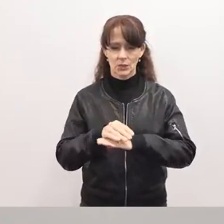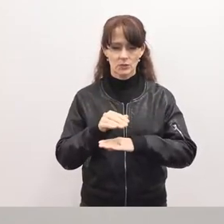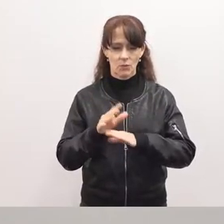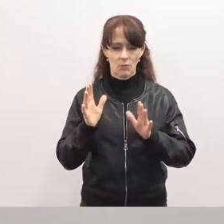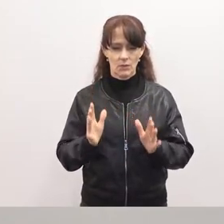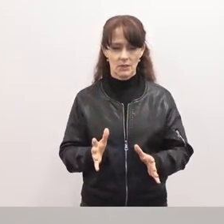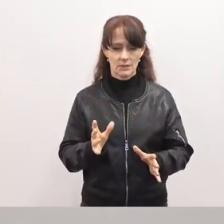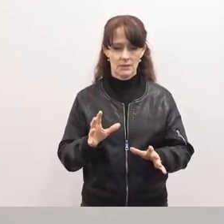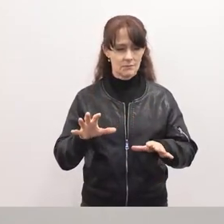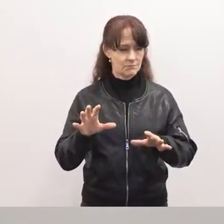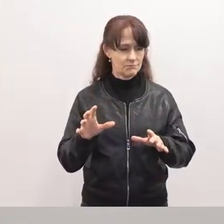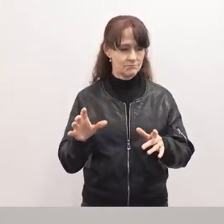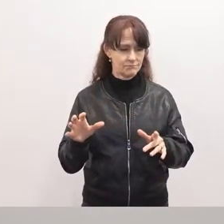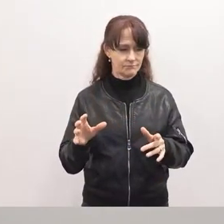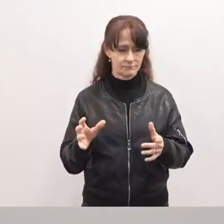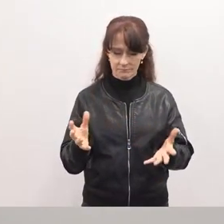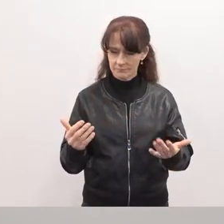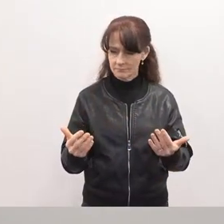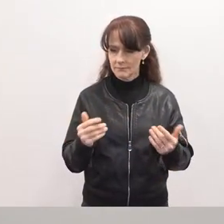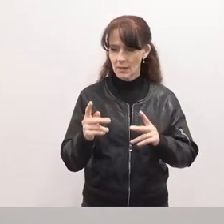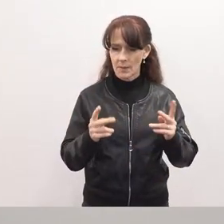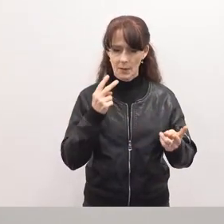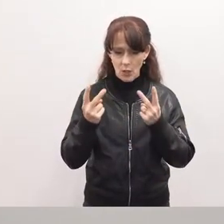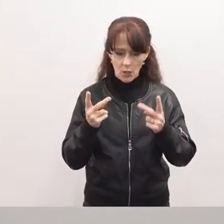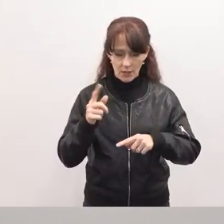to look at the different